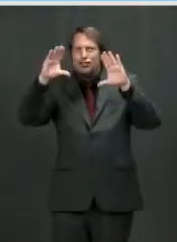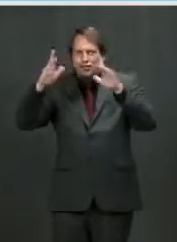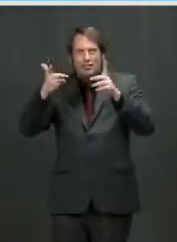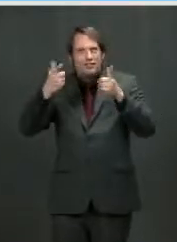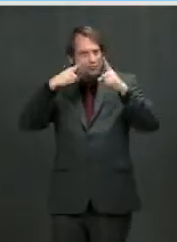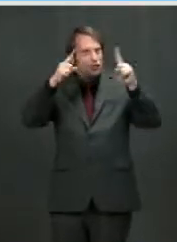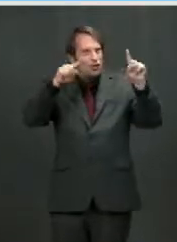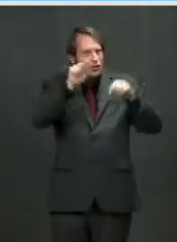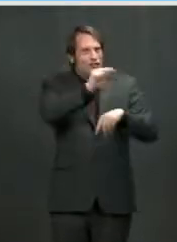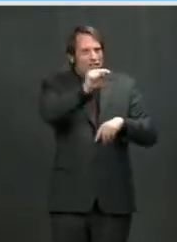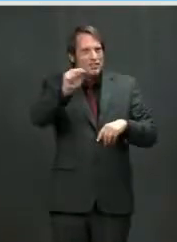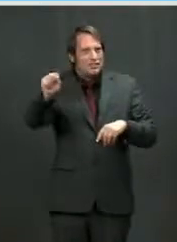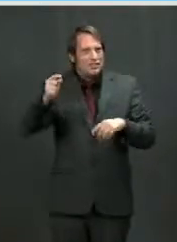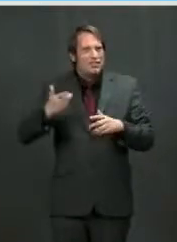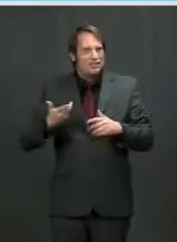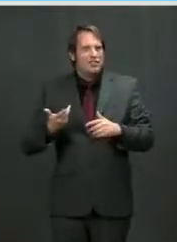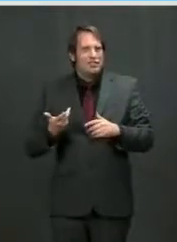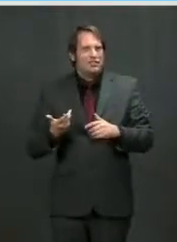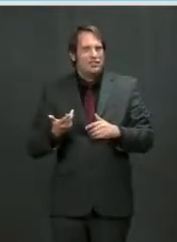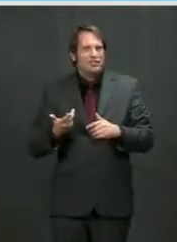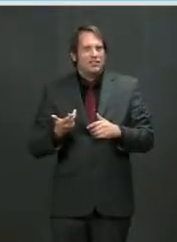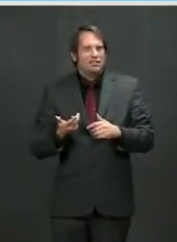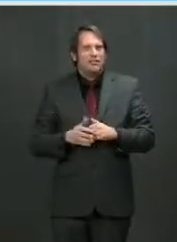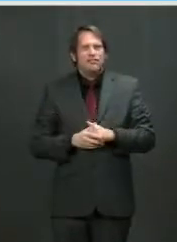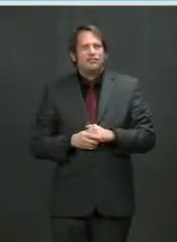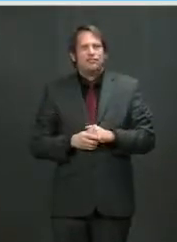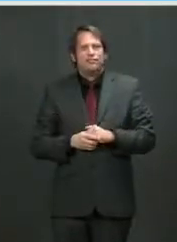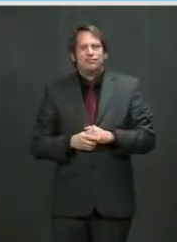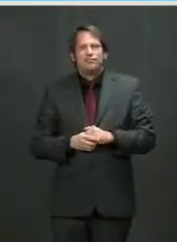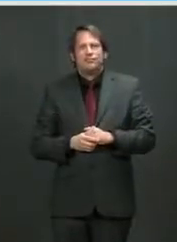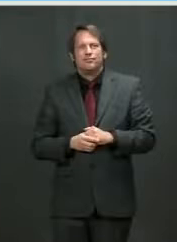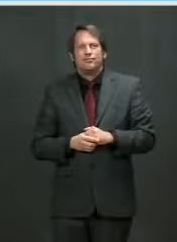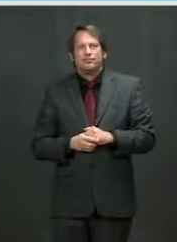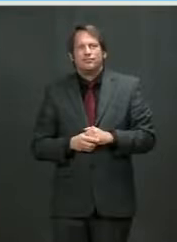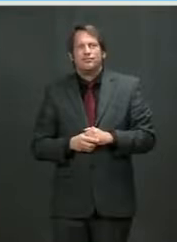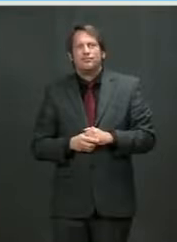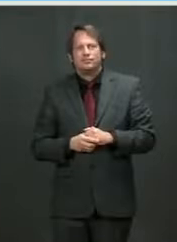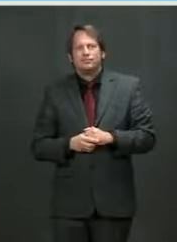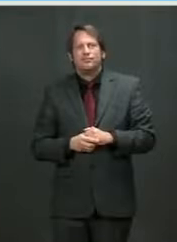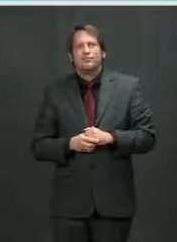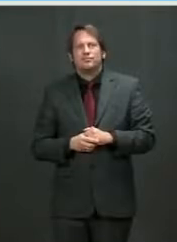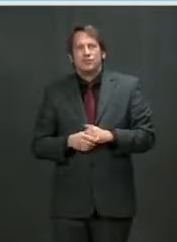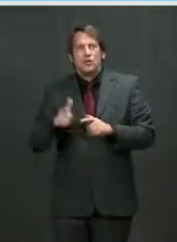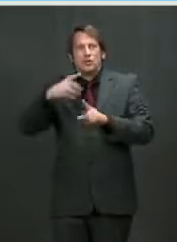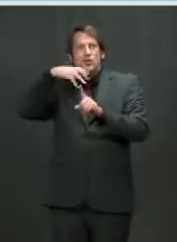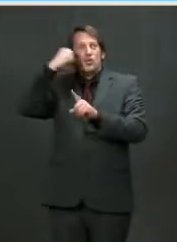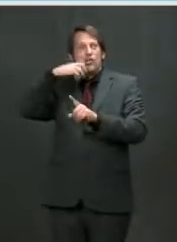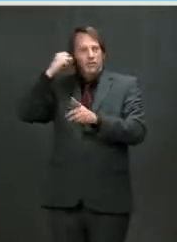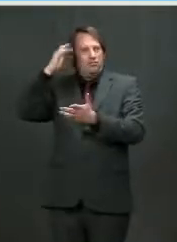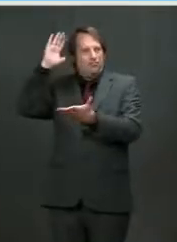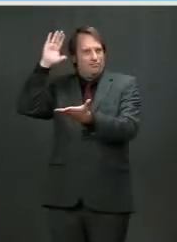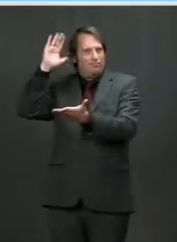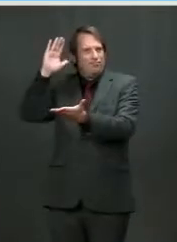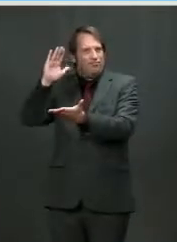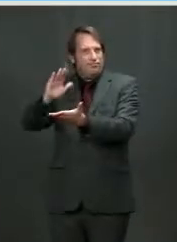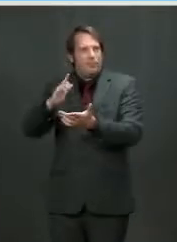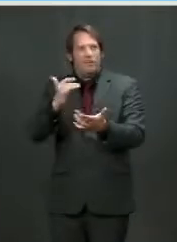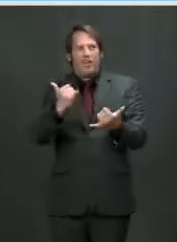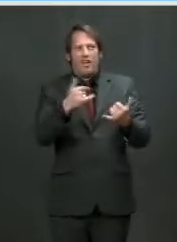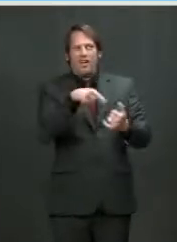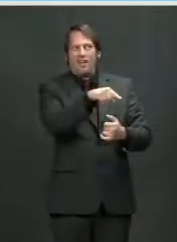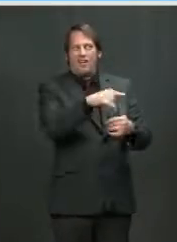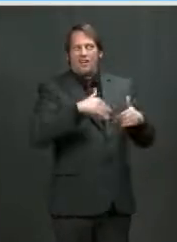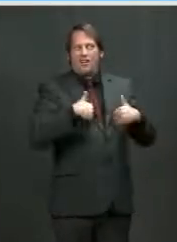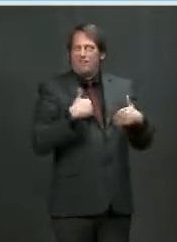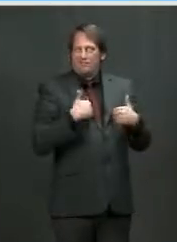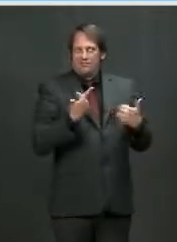often in older populations, and they're happening now more often in younger populations. That said, we're still seeing older people hospitalized,